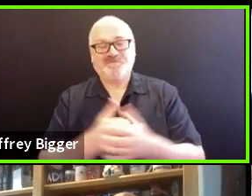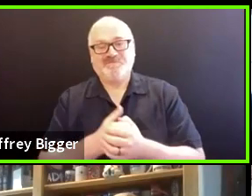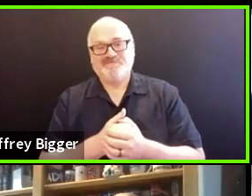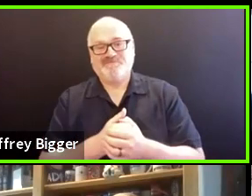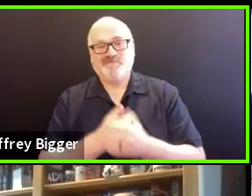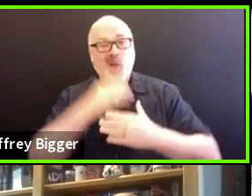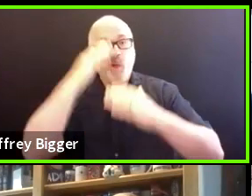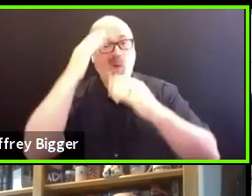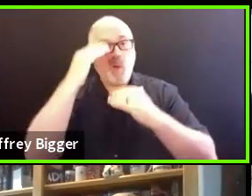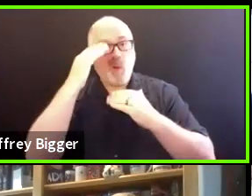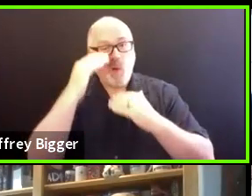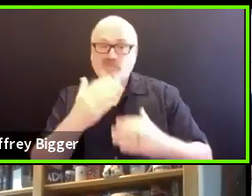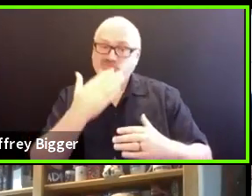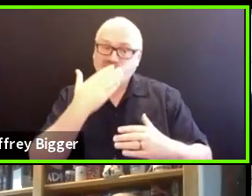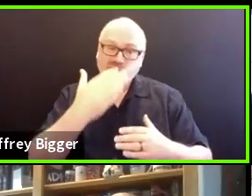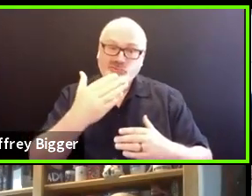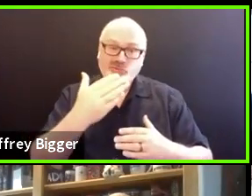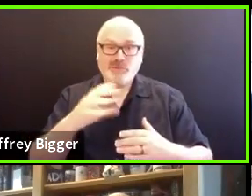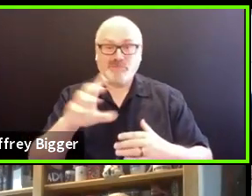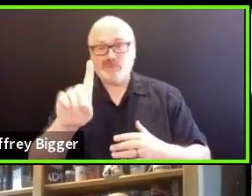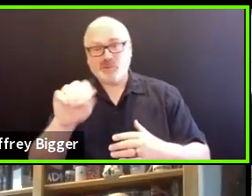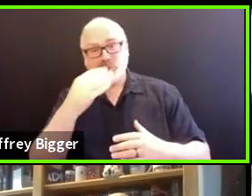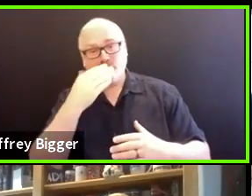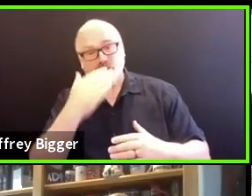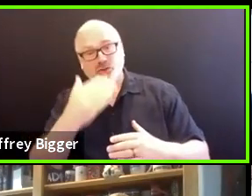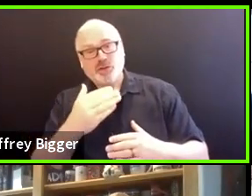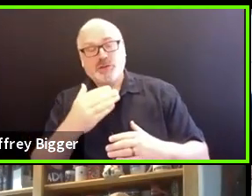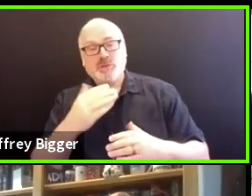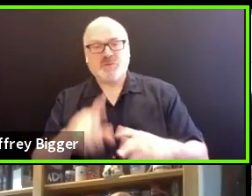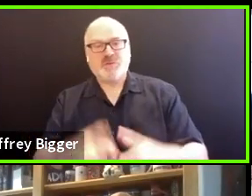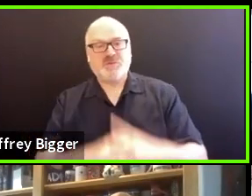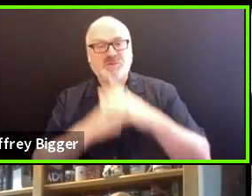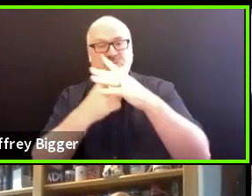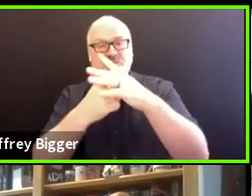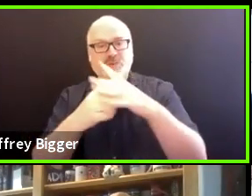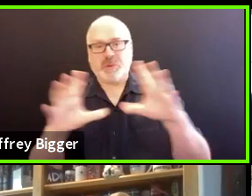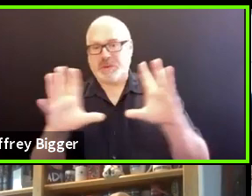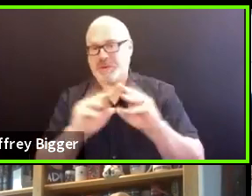Hope everybody's doing well. We'll call the meeting to order.